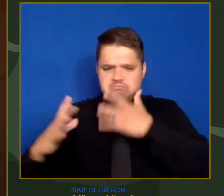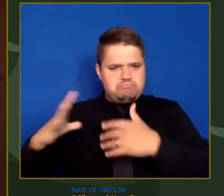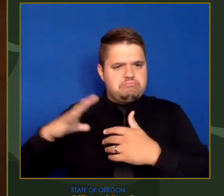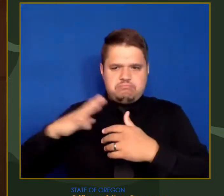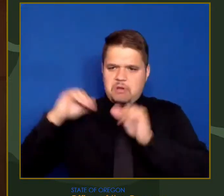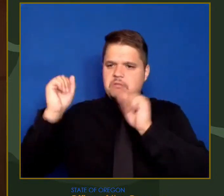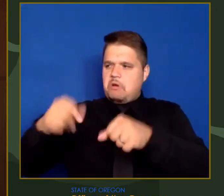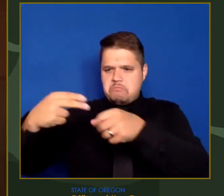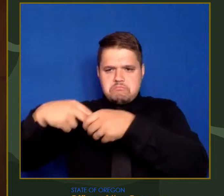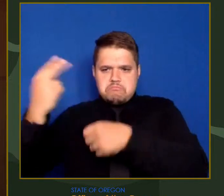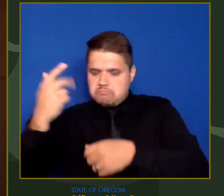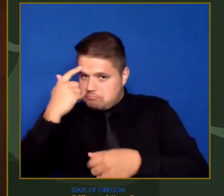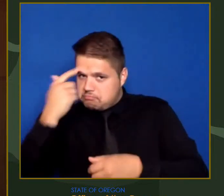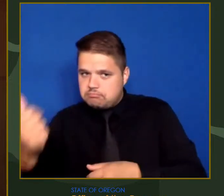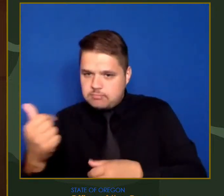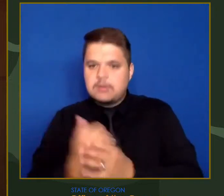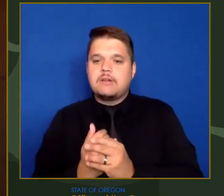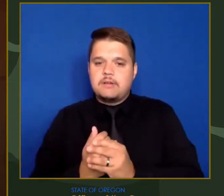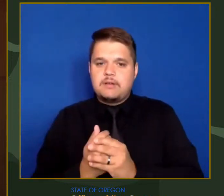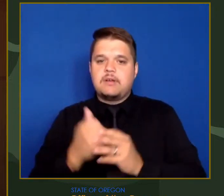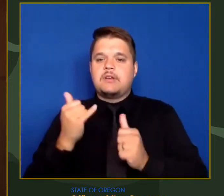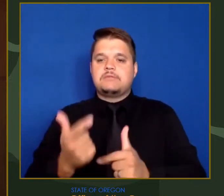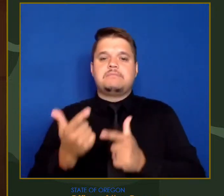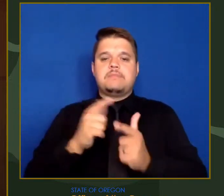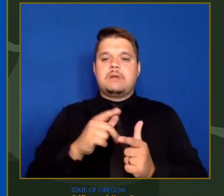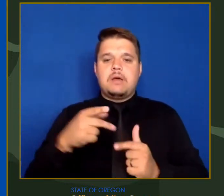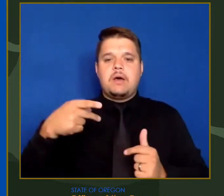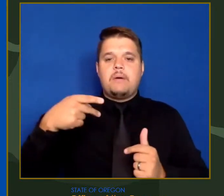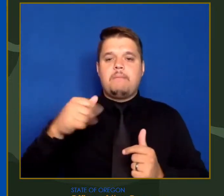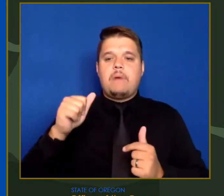to Director Pat Allen, the Oregon Health Authority.